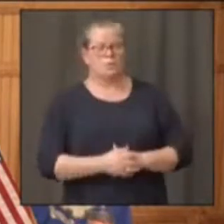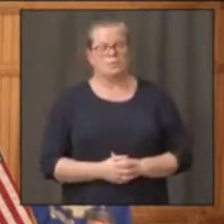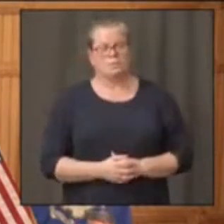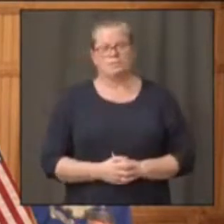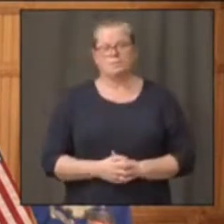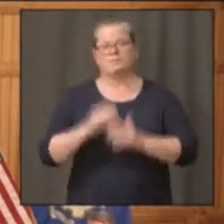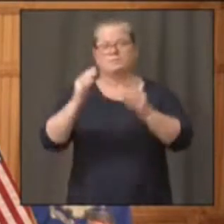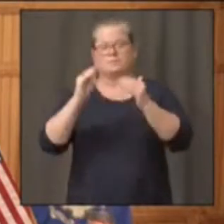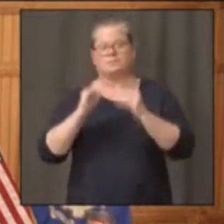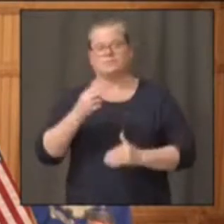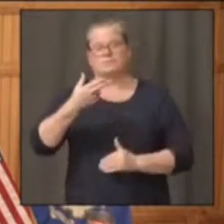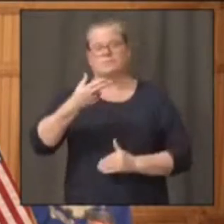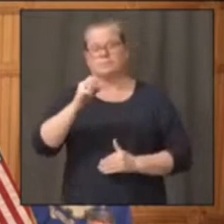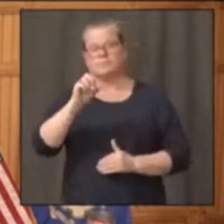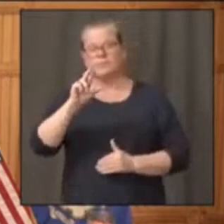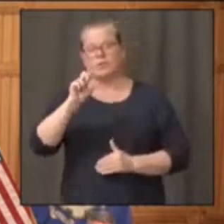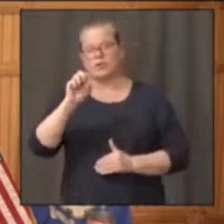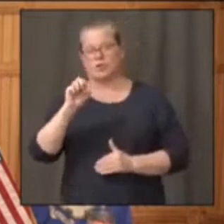Hearst, Connecticut Media.